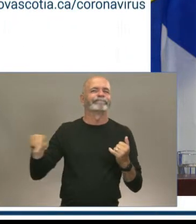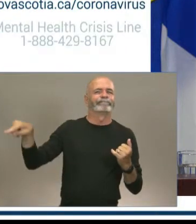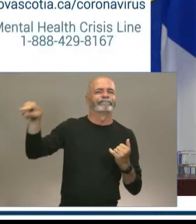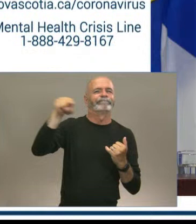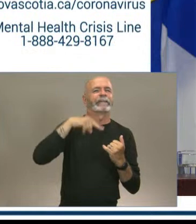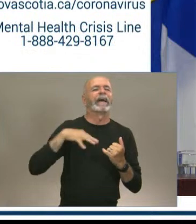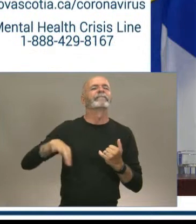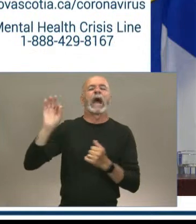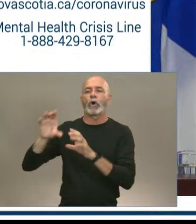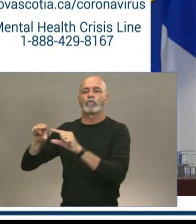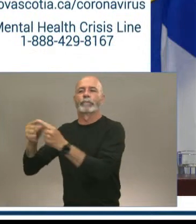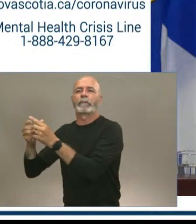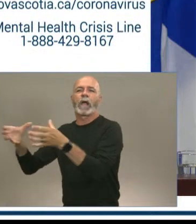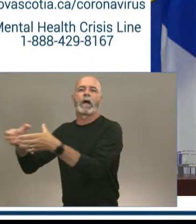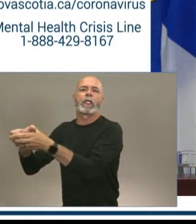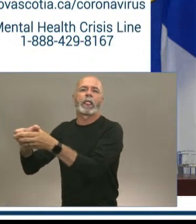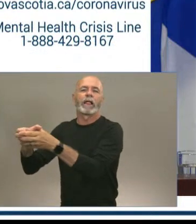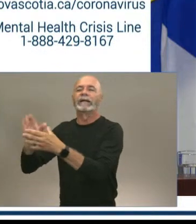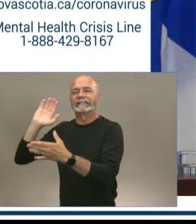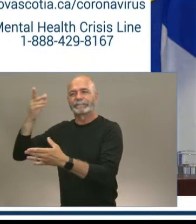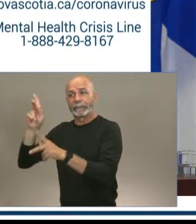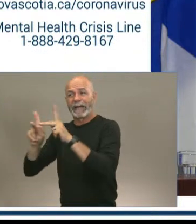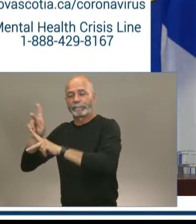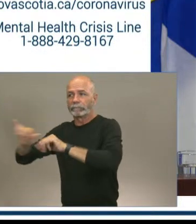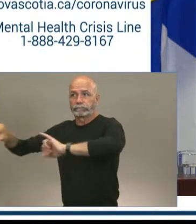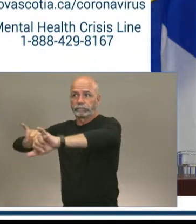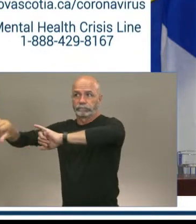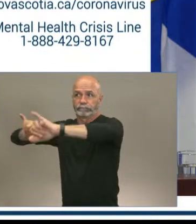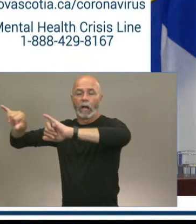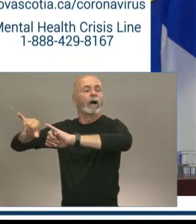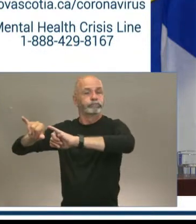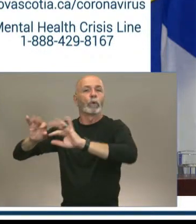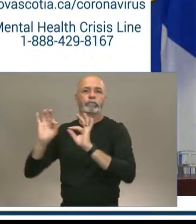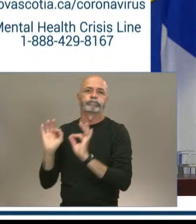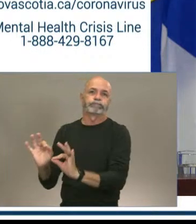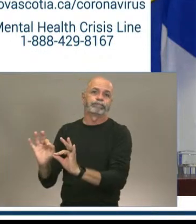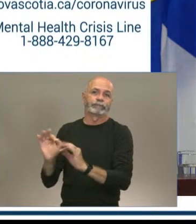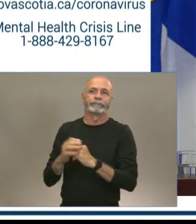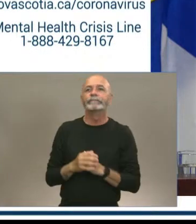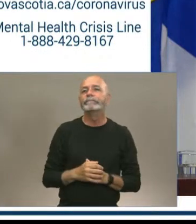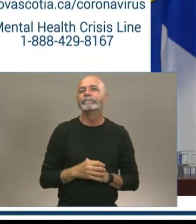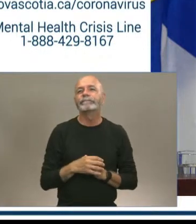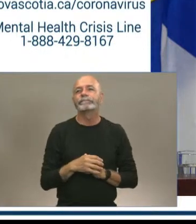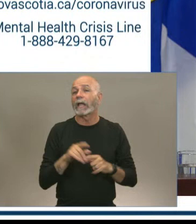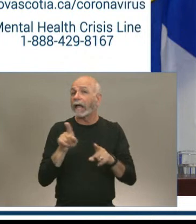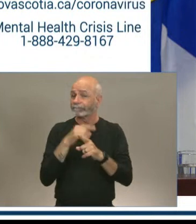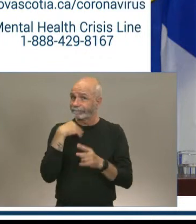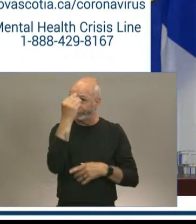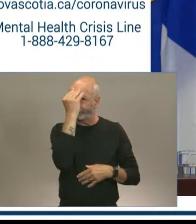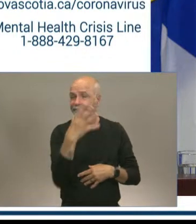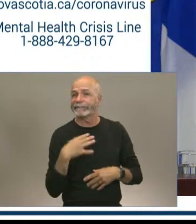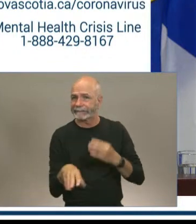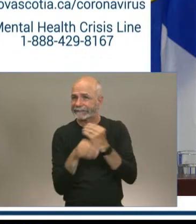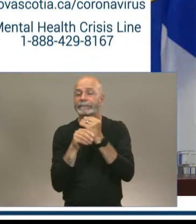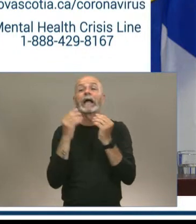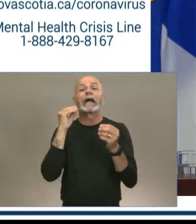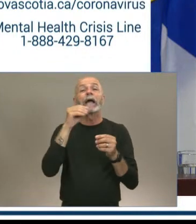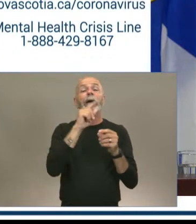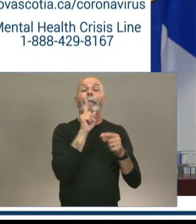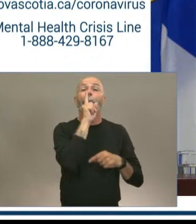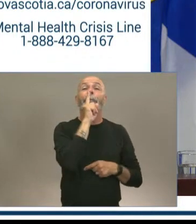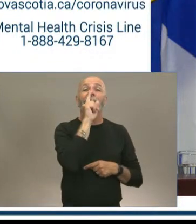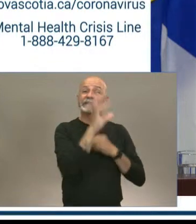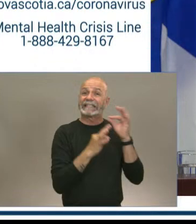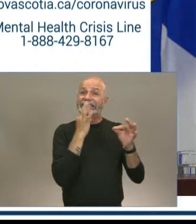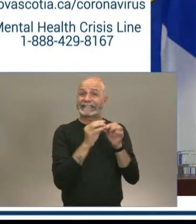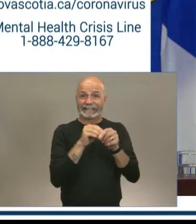people are isolating as required. So as an added precaution, we've added some testing into some Halifax communities, and I want to encourage